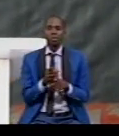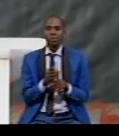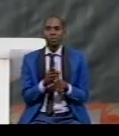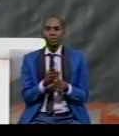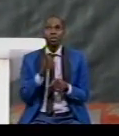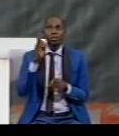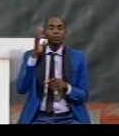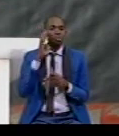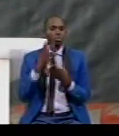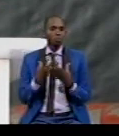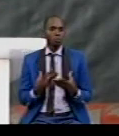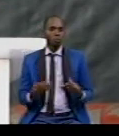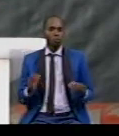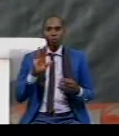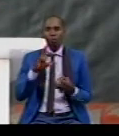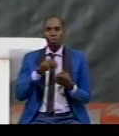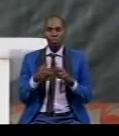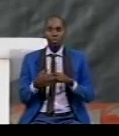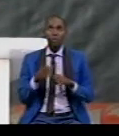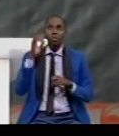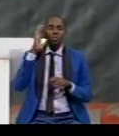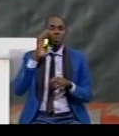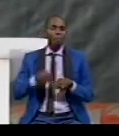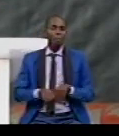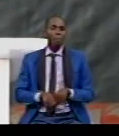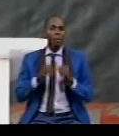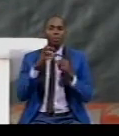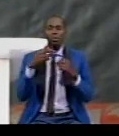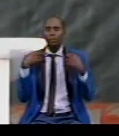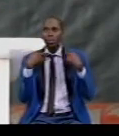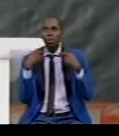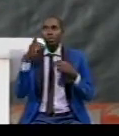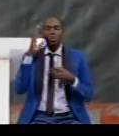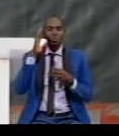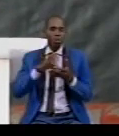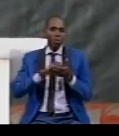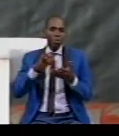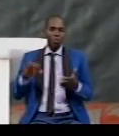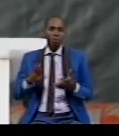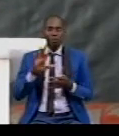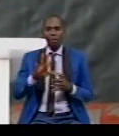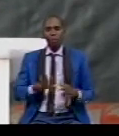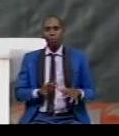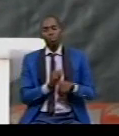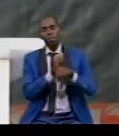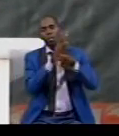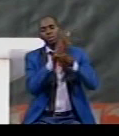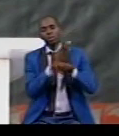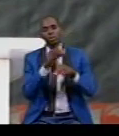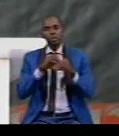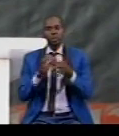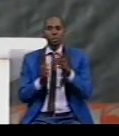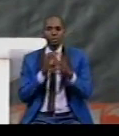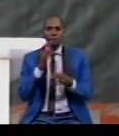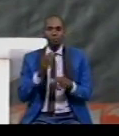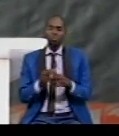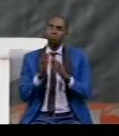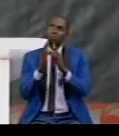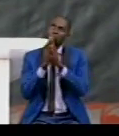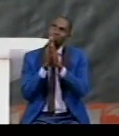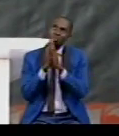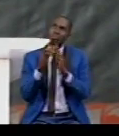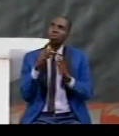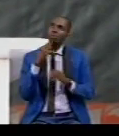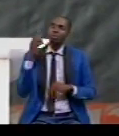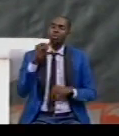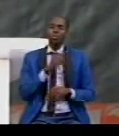problem. Abandon, break your yoke, forsake you your mountain, every sin, every Jesus, transgression. Call upon God. Observe pray